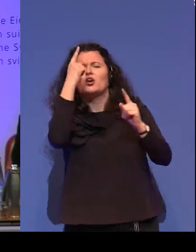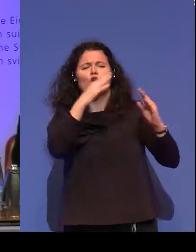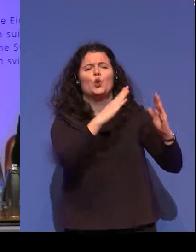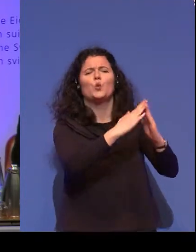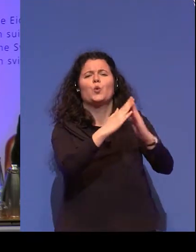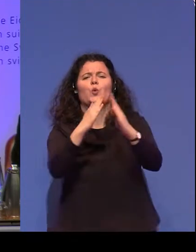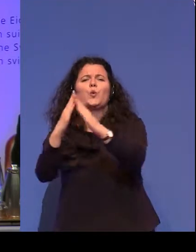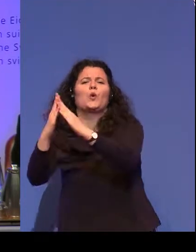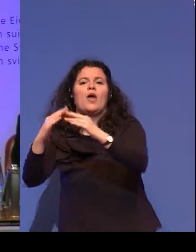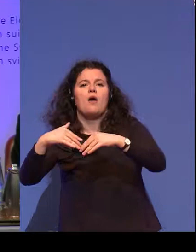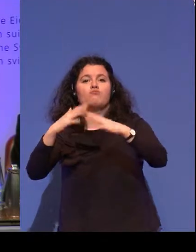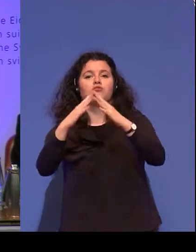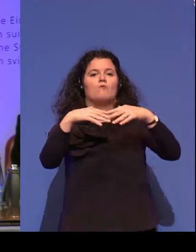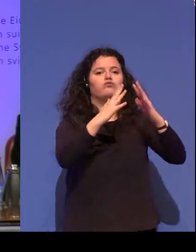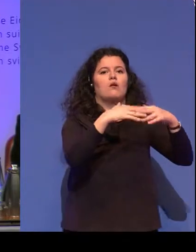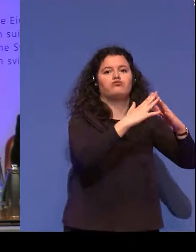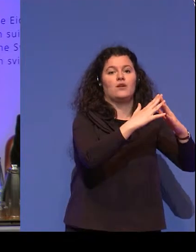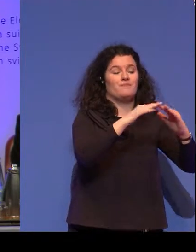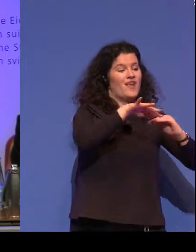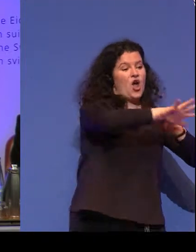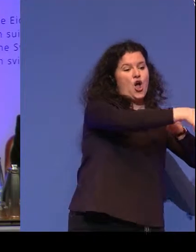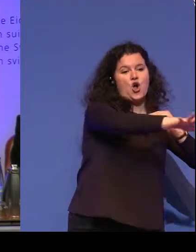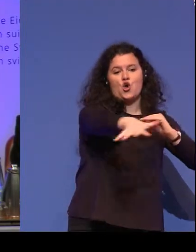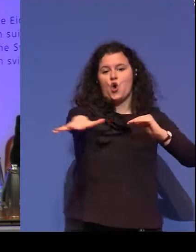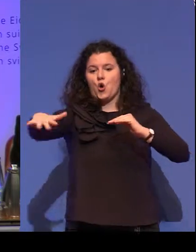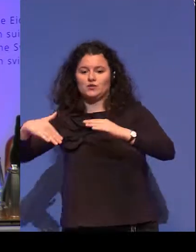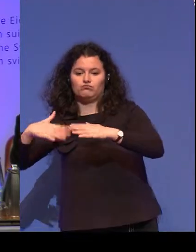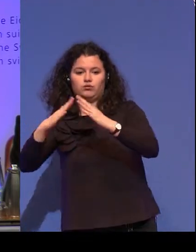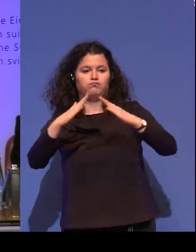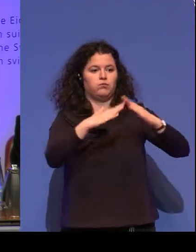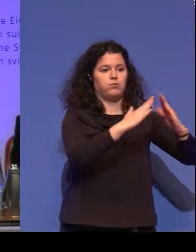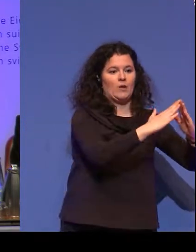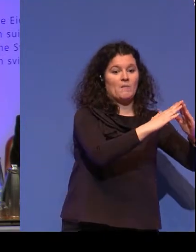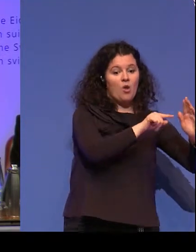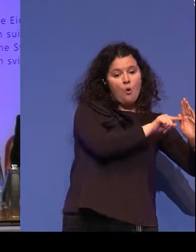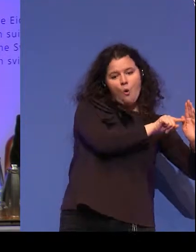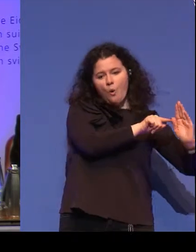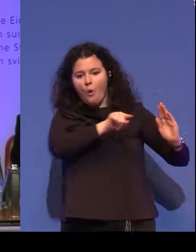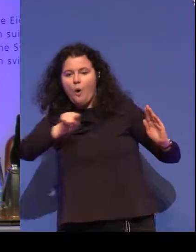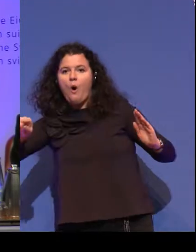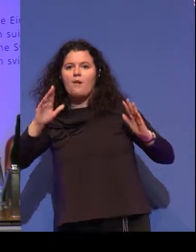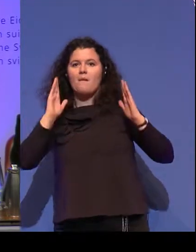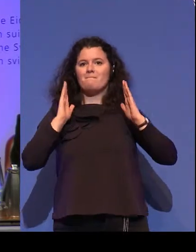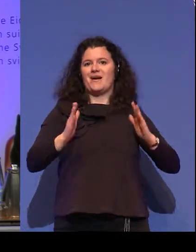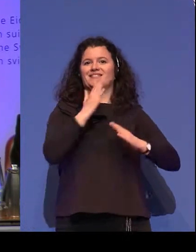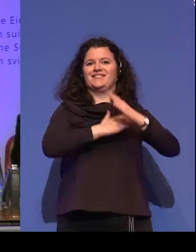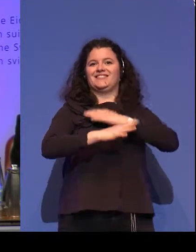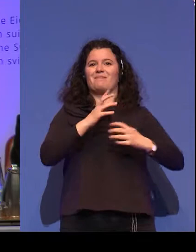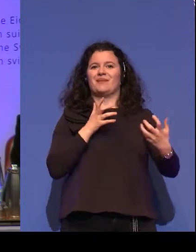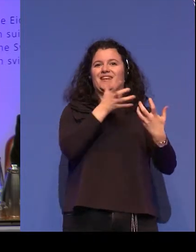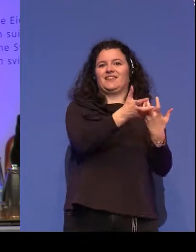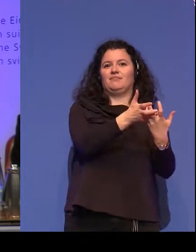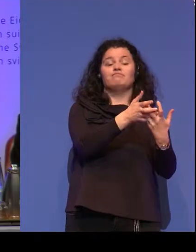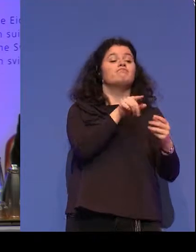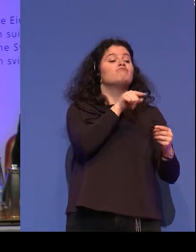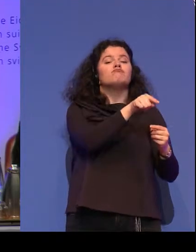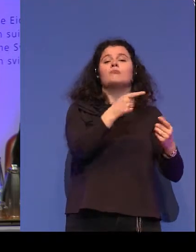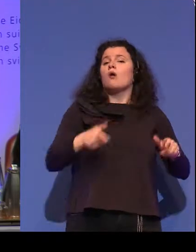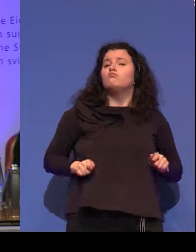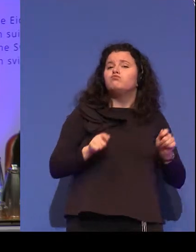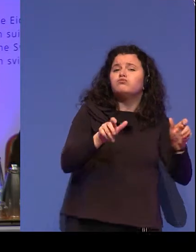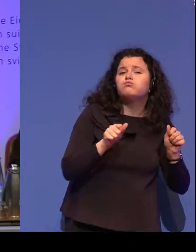the entire coastline, and all of them will have disability-friendly wheelchair ramps giving them access to